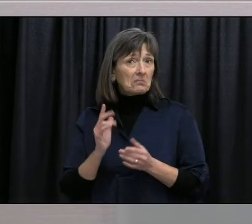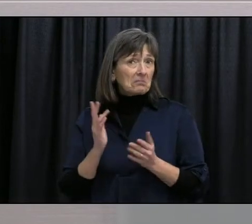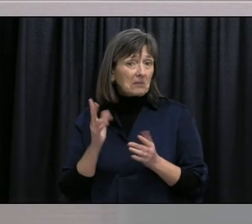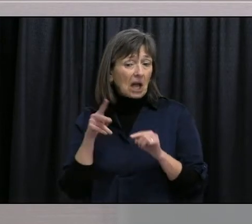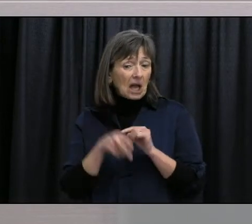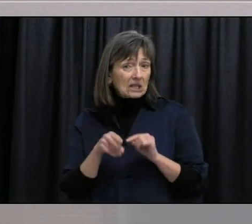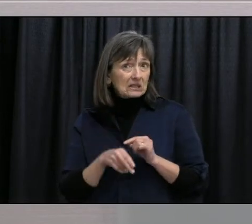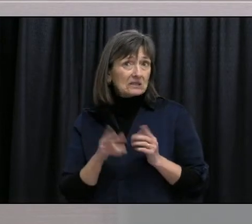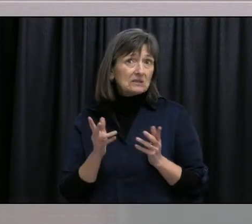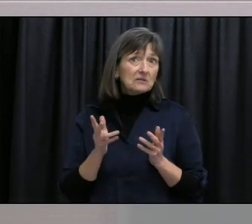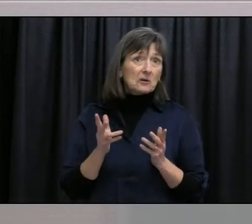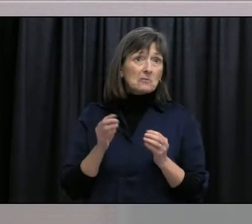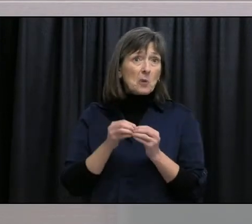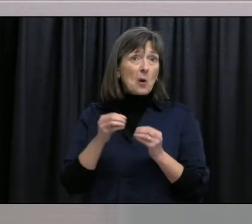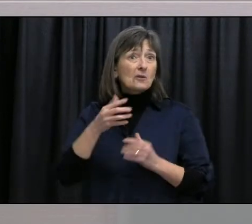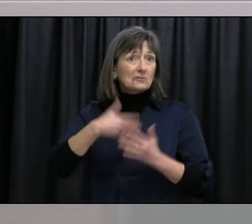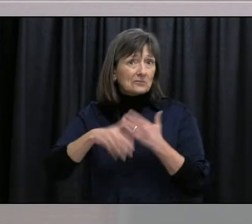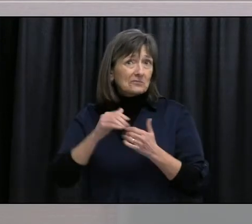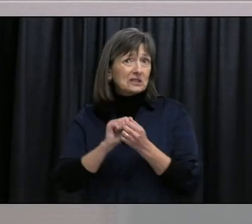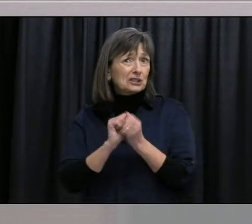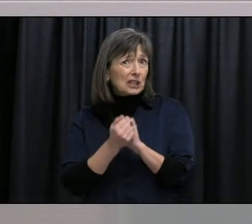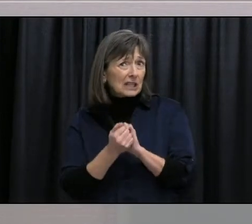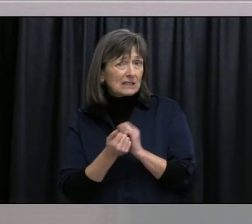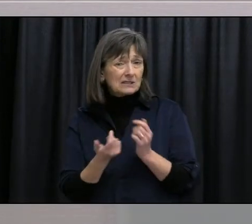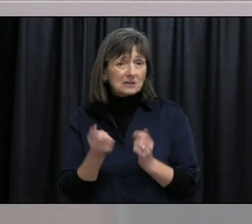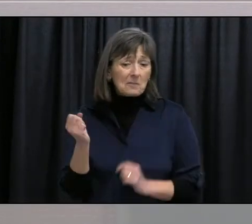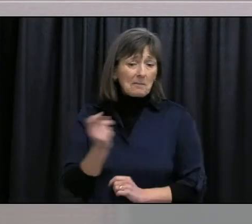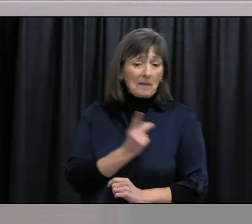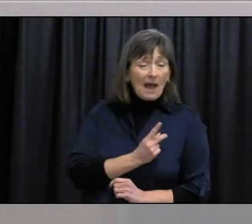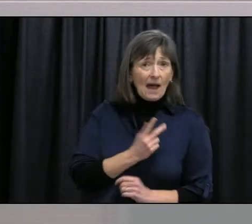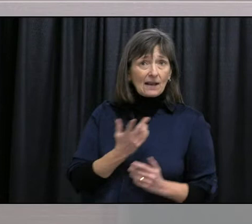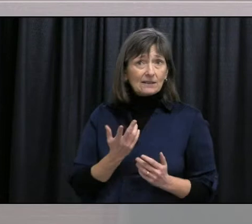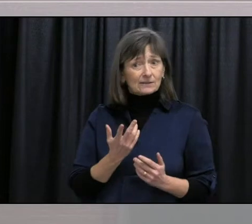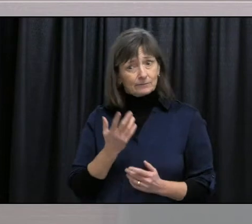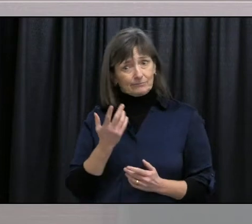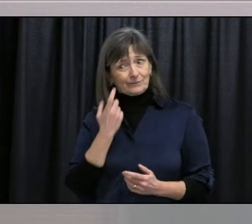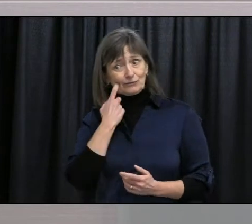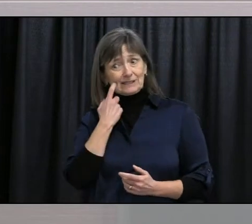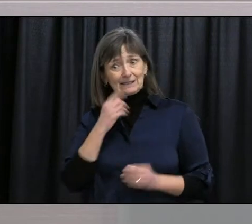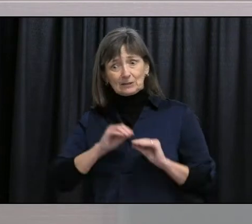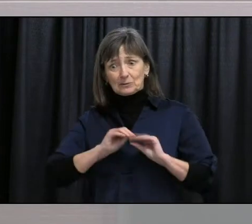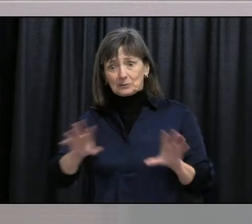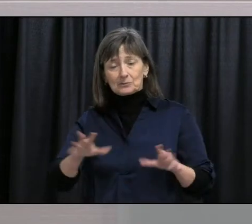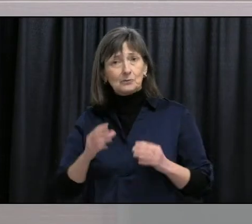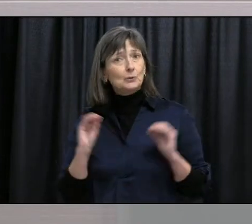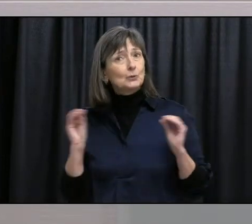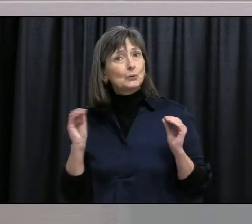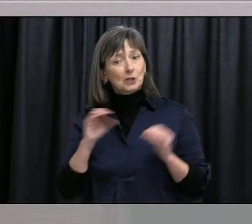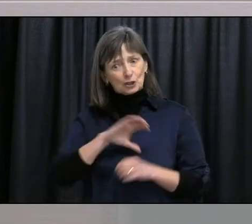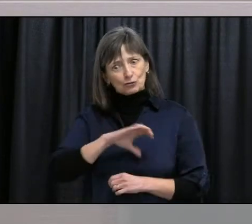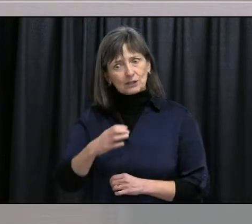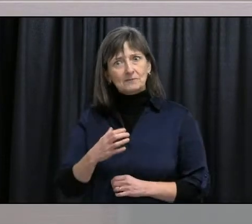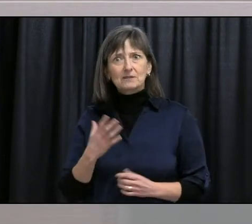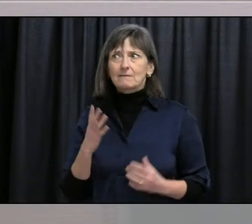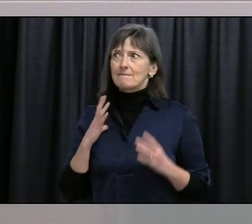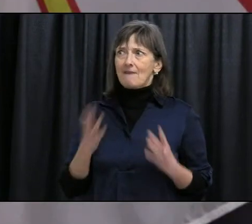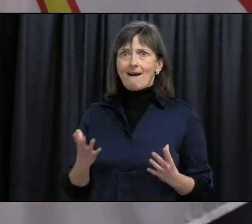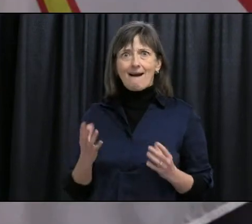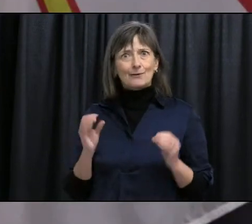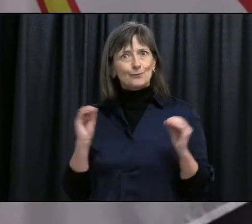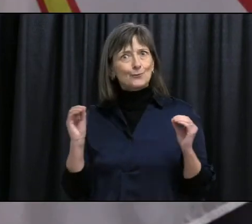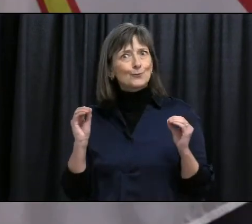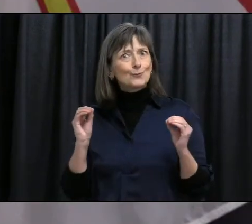not seeing community spread? We were able to make it through the Christmas season without seeing a significant flare-up of cases, things like